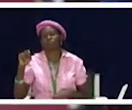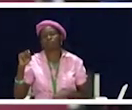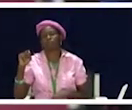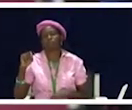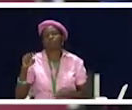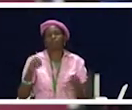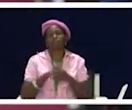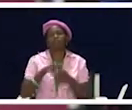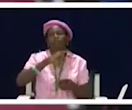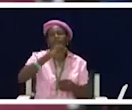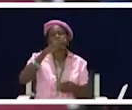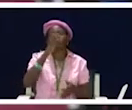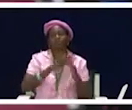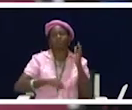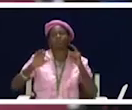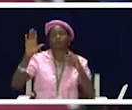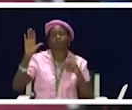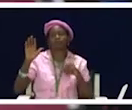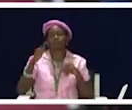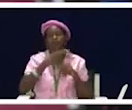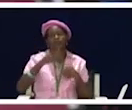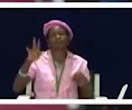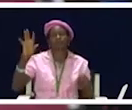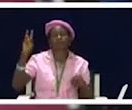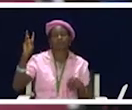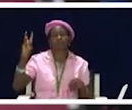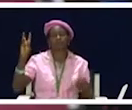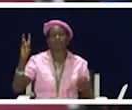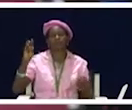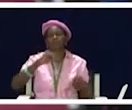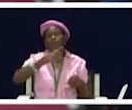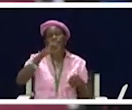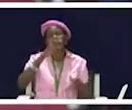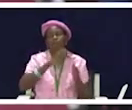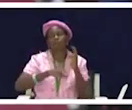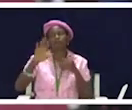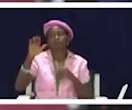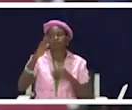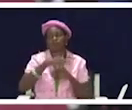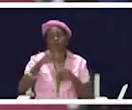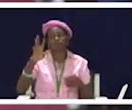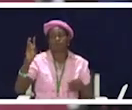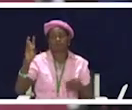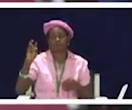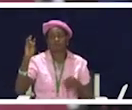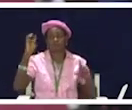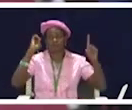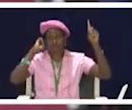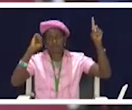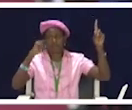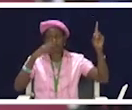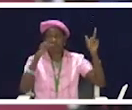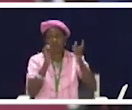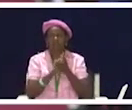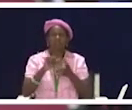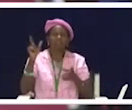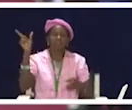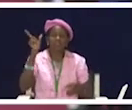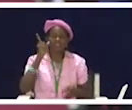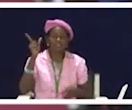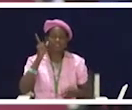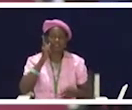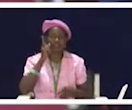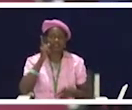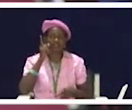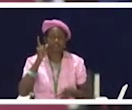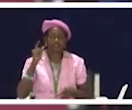In John chapter 15, verse 16, John 15, verse 16, he says, listen,